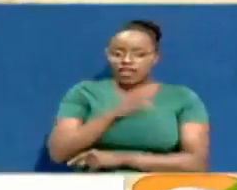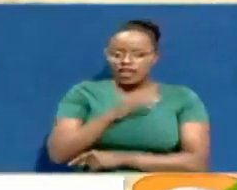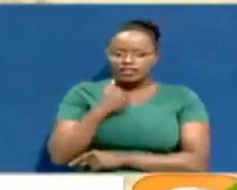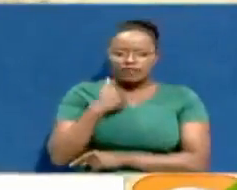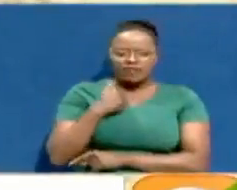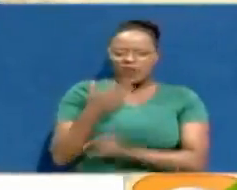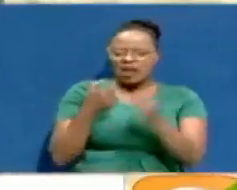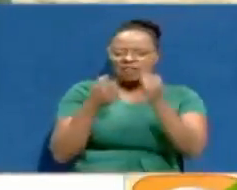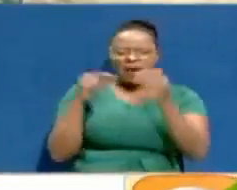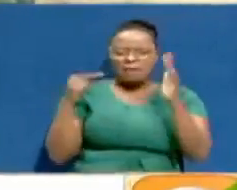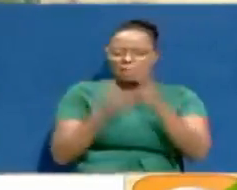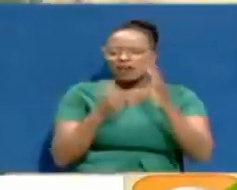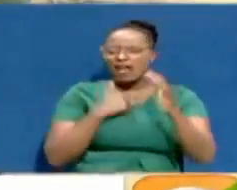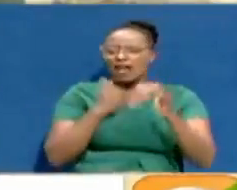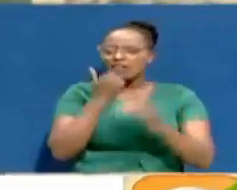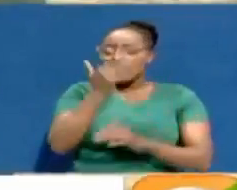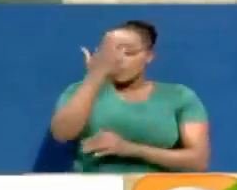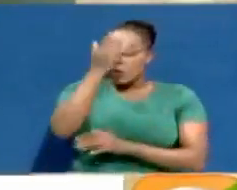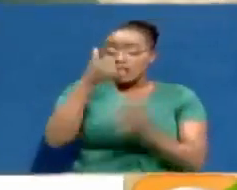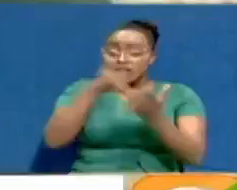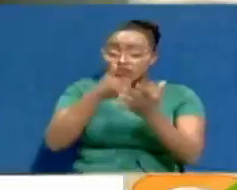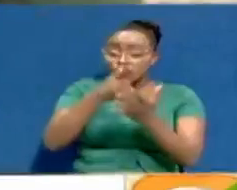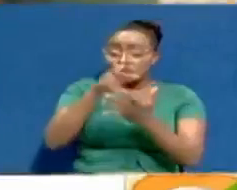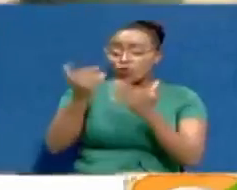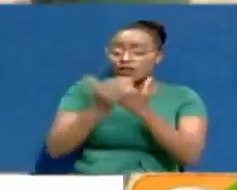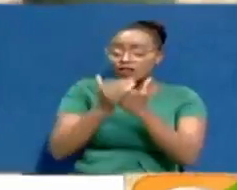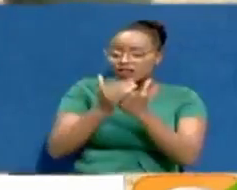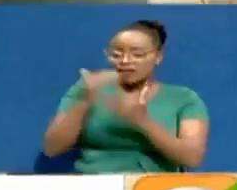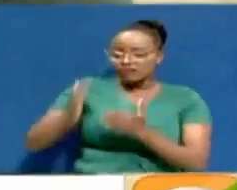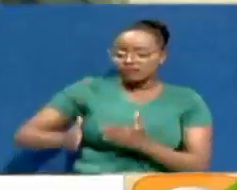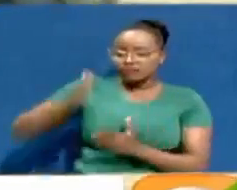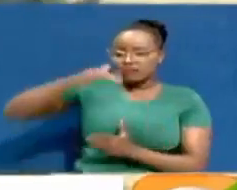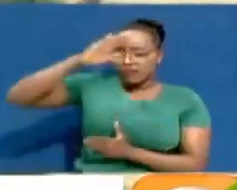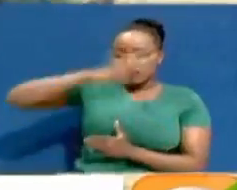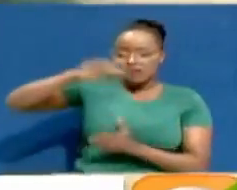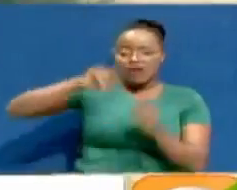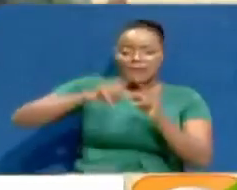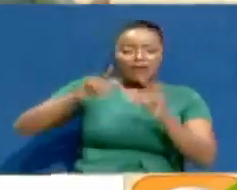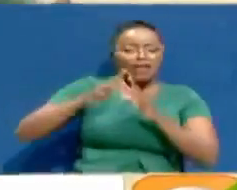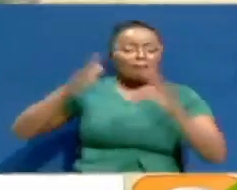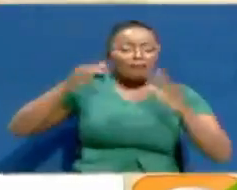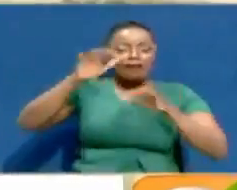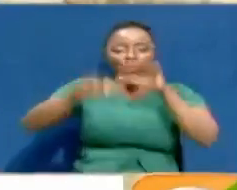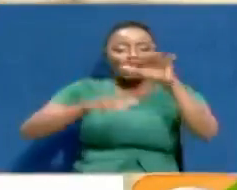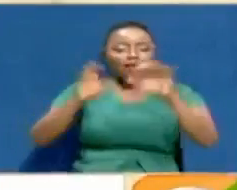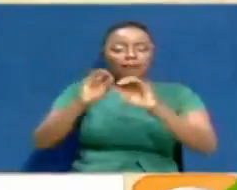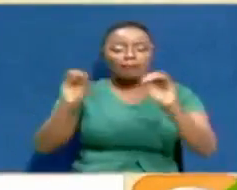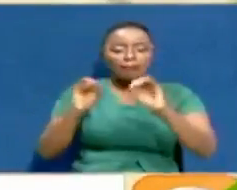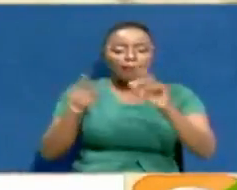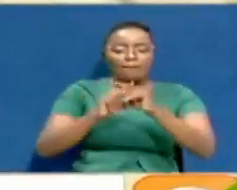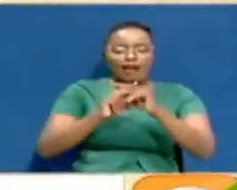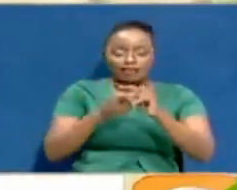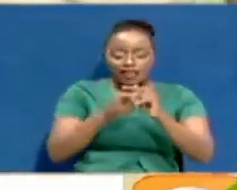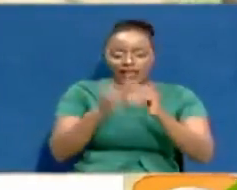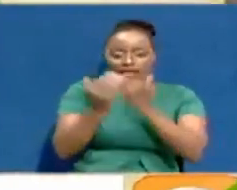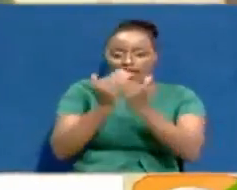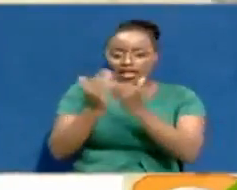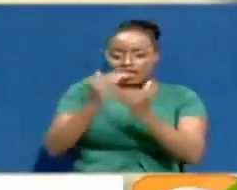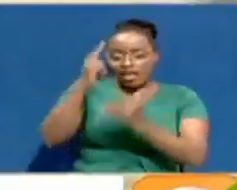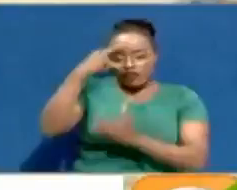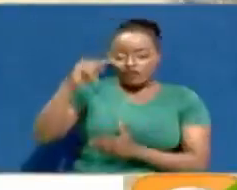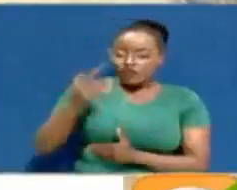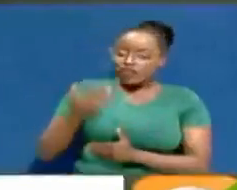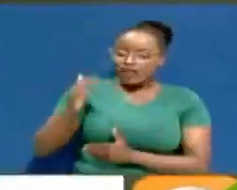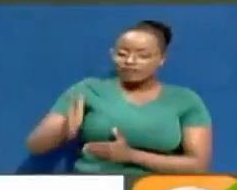were unfounded since her duties involved the elephant's young and not the larger animals. Nikaanza kuwashunga watoto